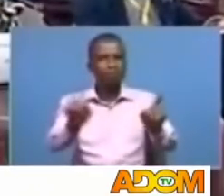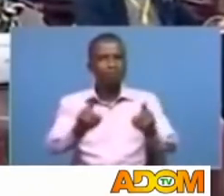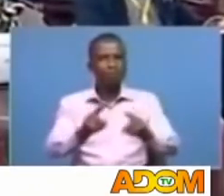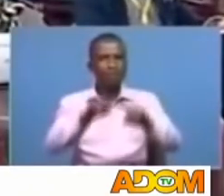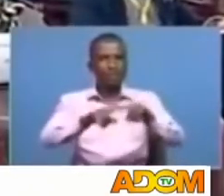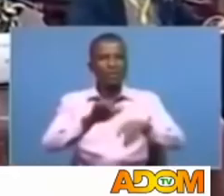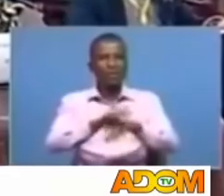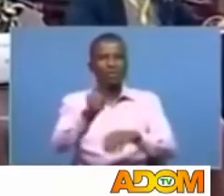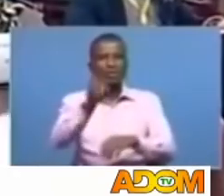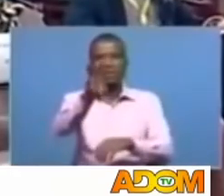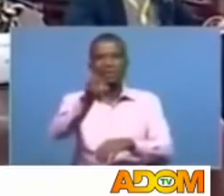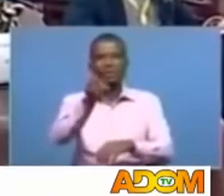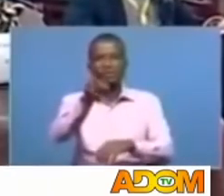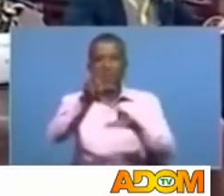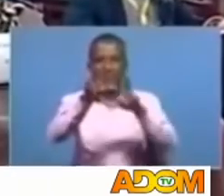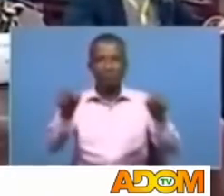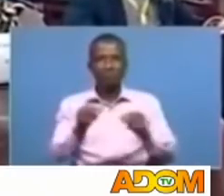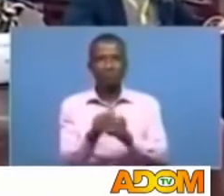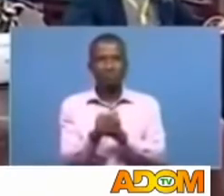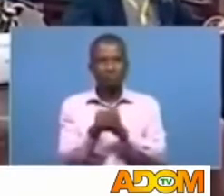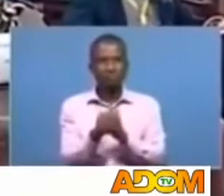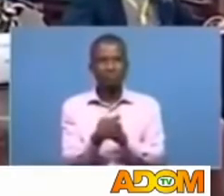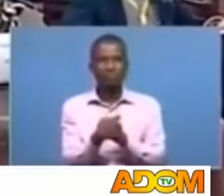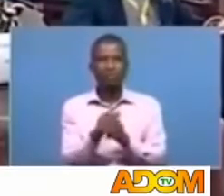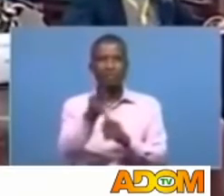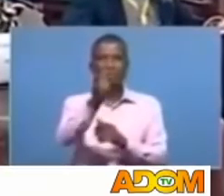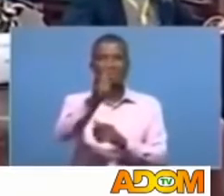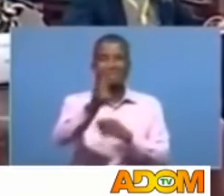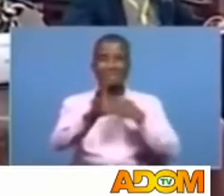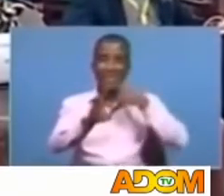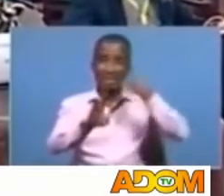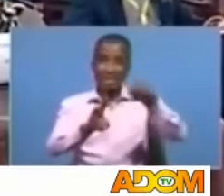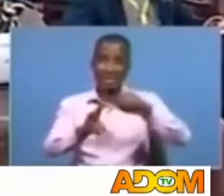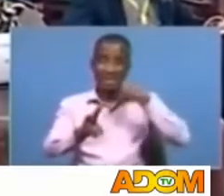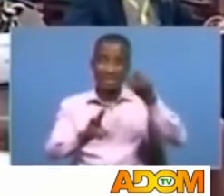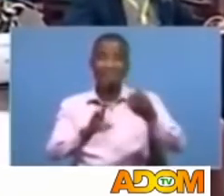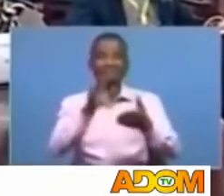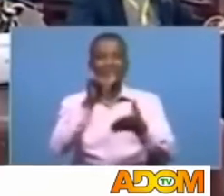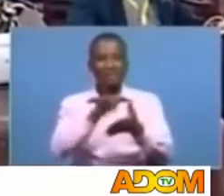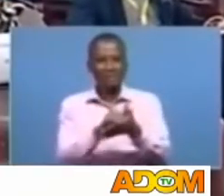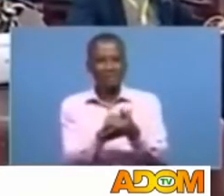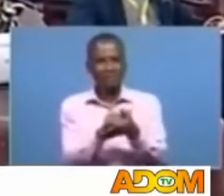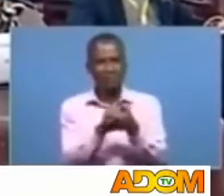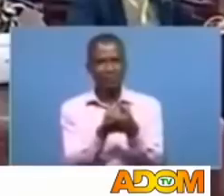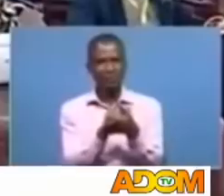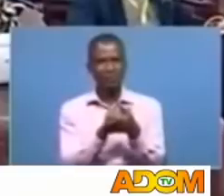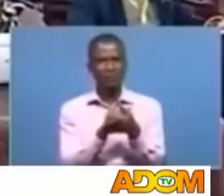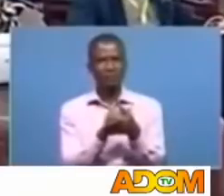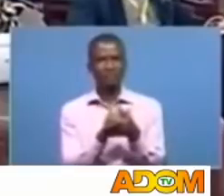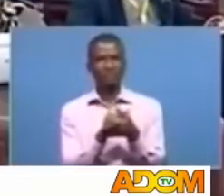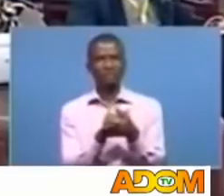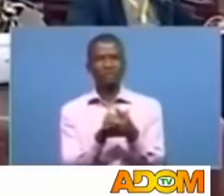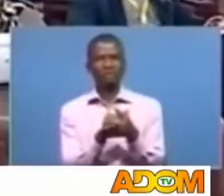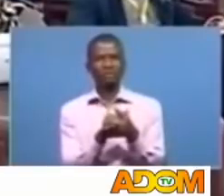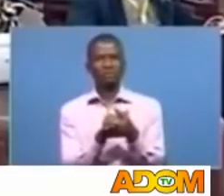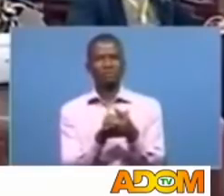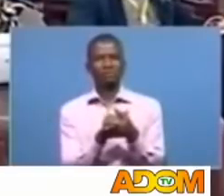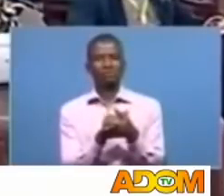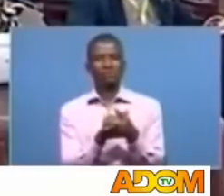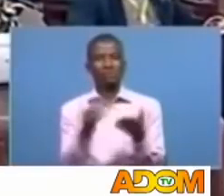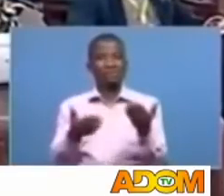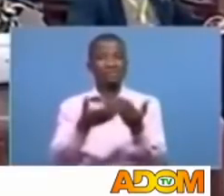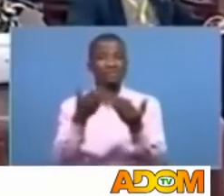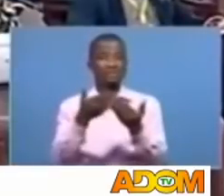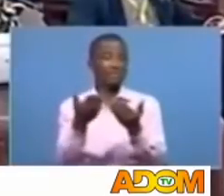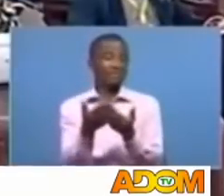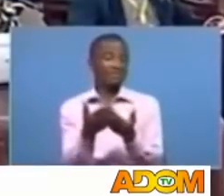Section 26 says. What Section 26 says is, again, not controversial.